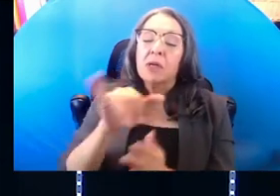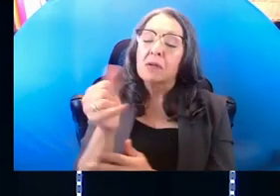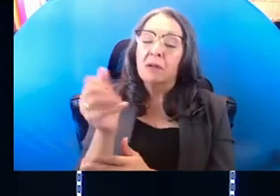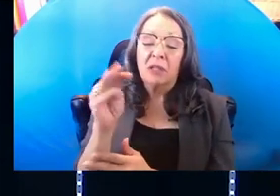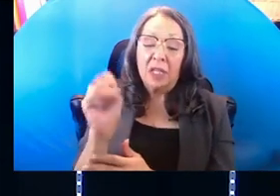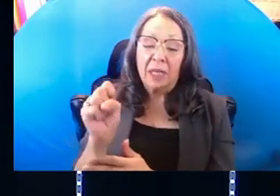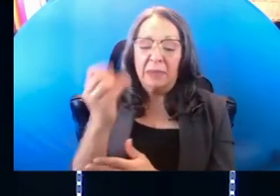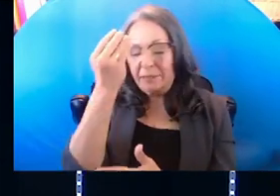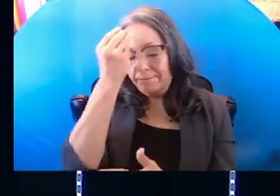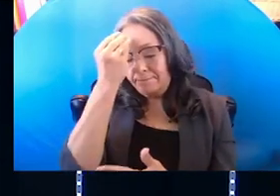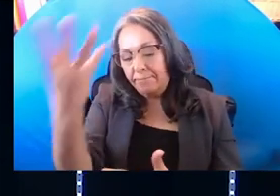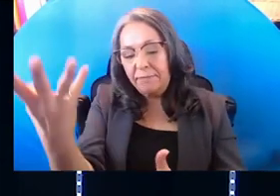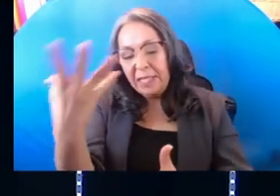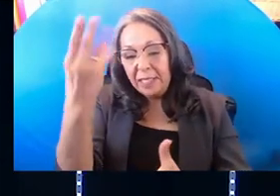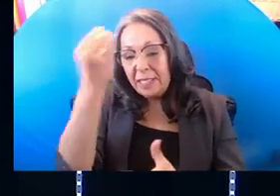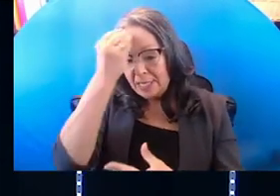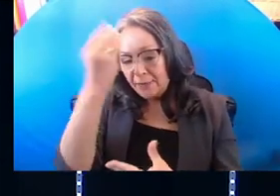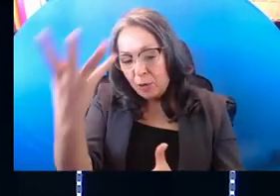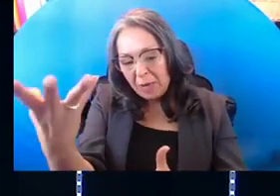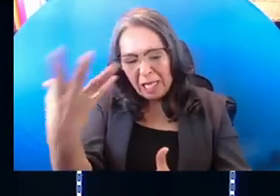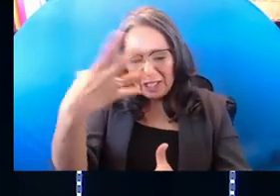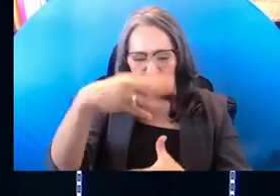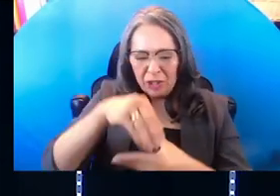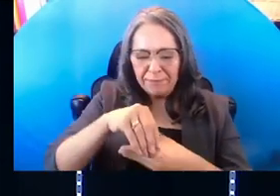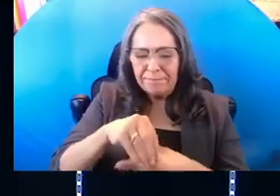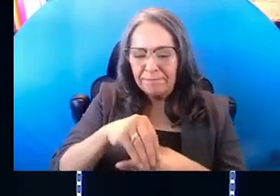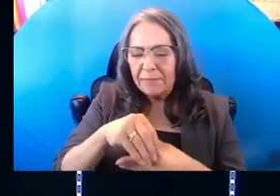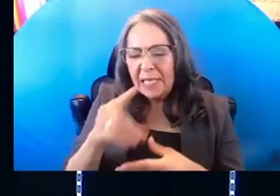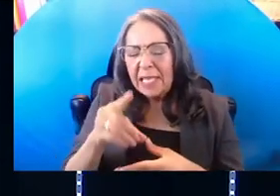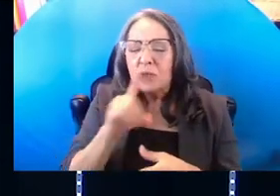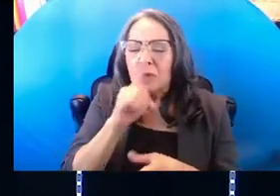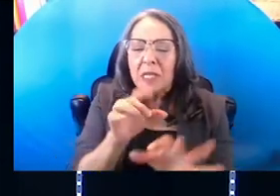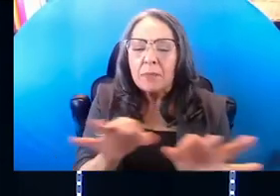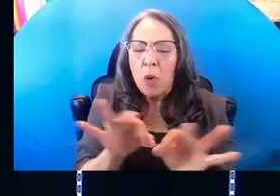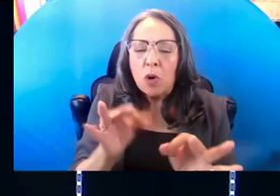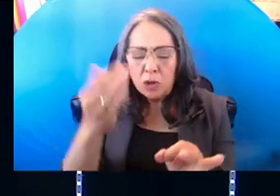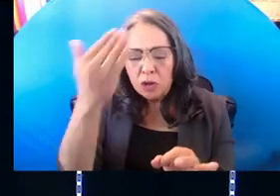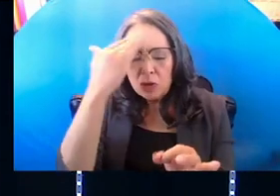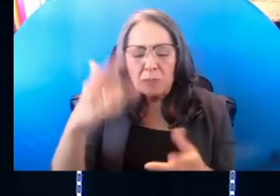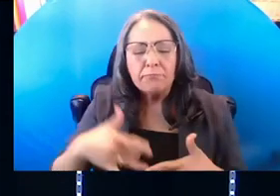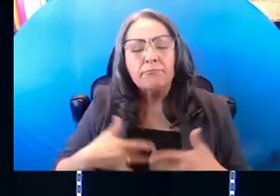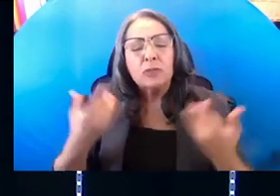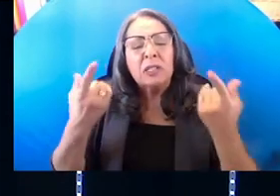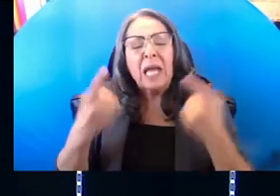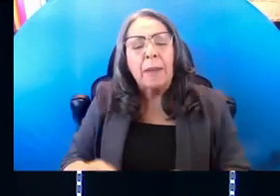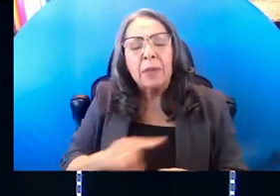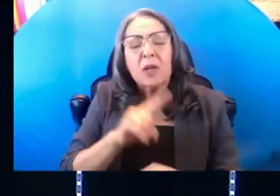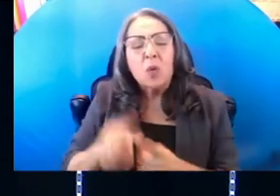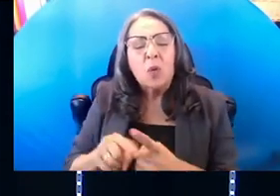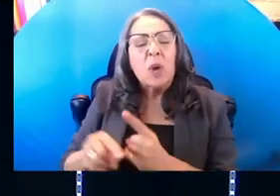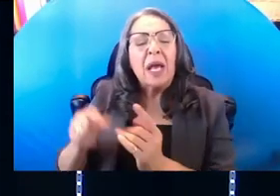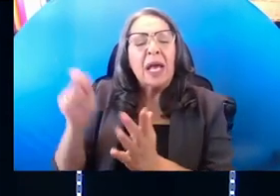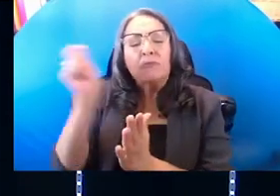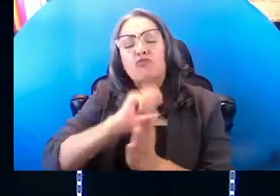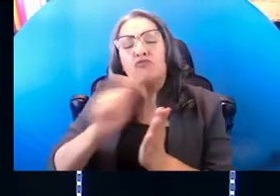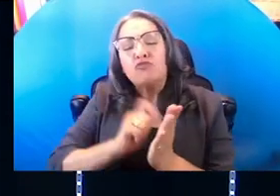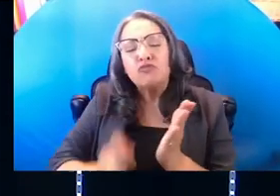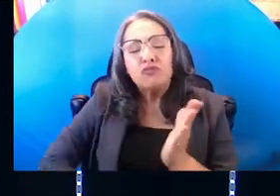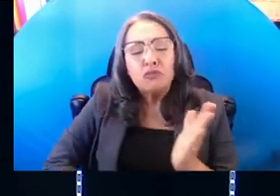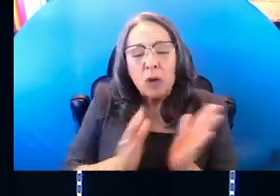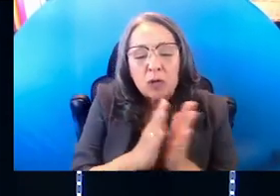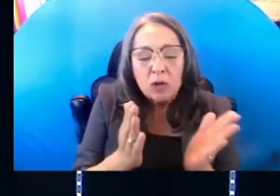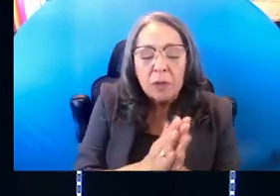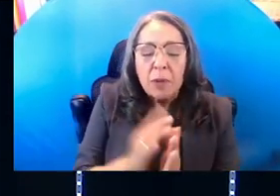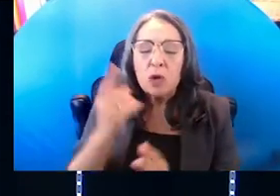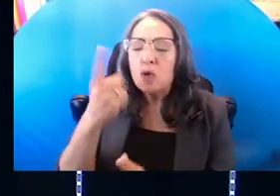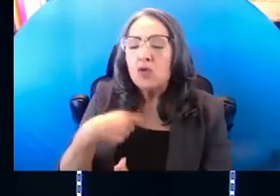because context is key. It's so important for us to know what was happening at the time that this was written, what all's going on, who this person that wrote us